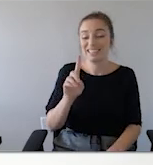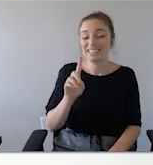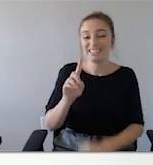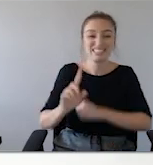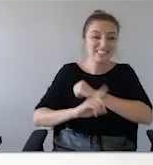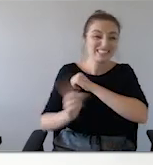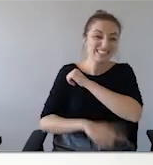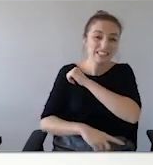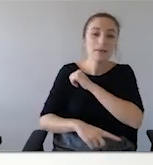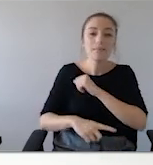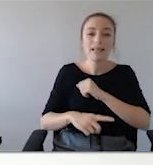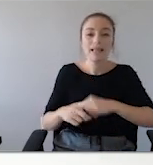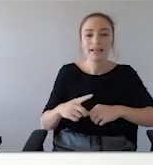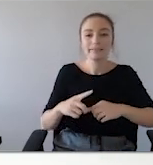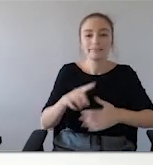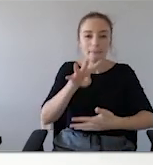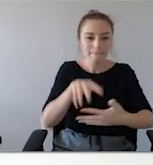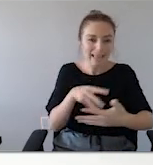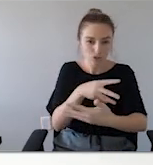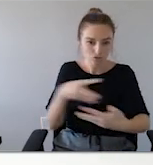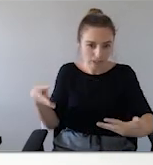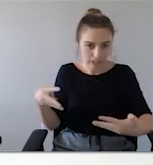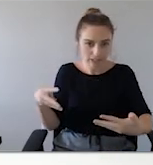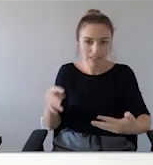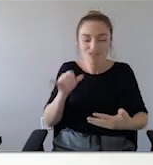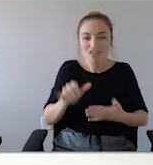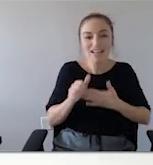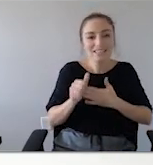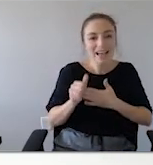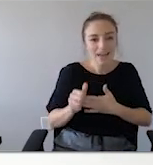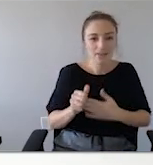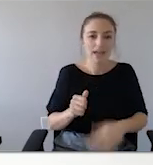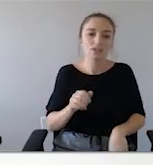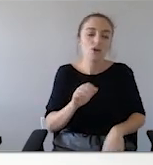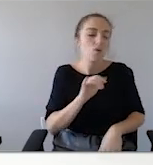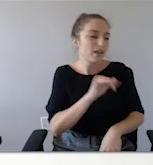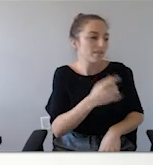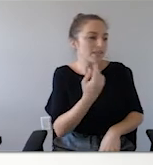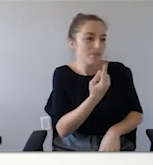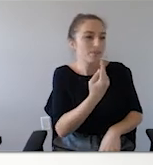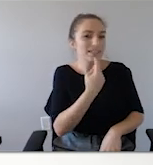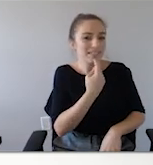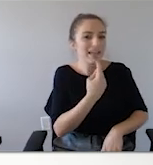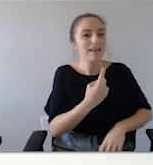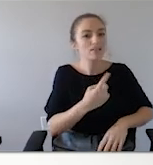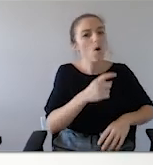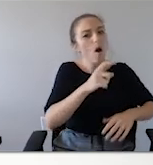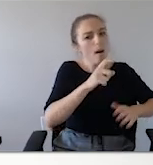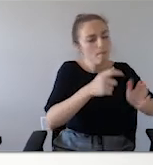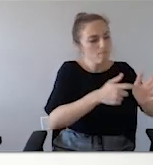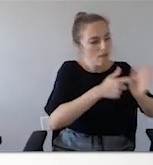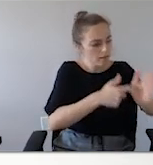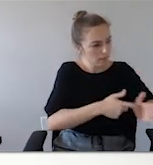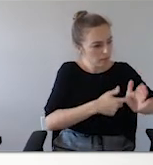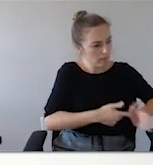we have to suspend or we have to do this or we have to do that, no, it's a guideline. And then your administrator gets